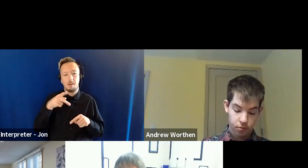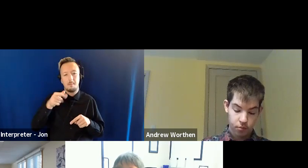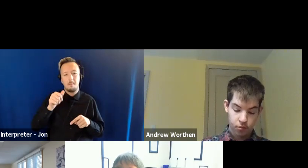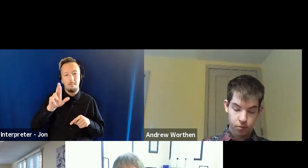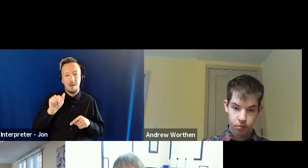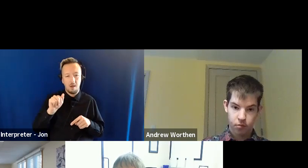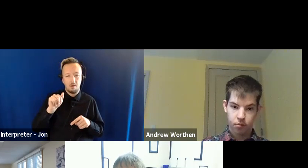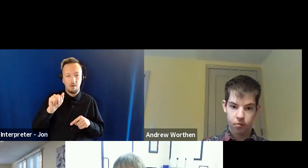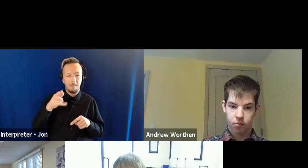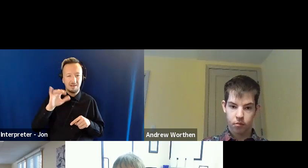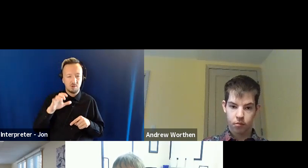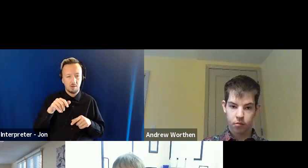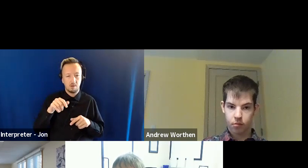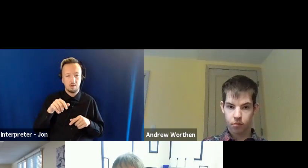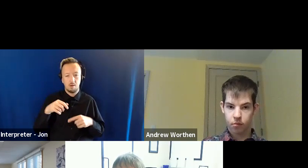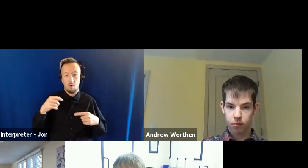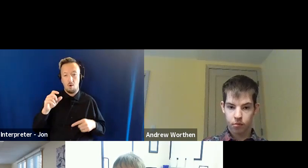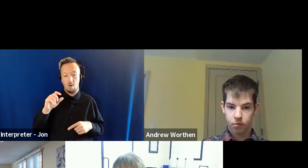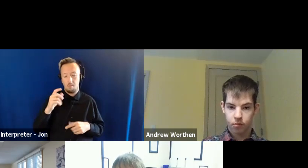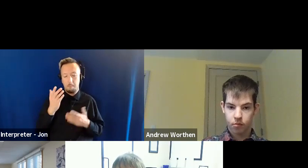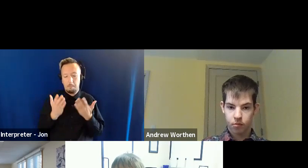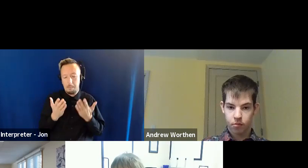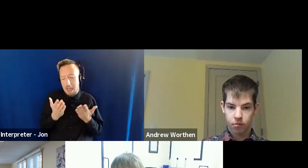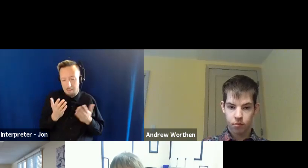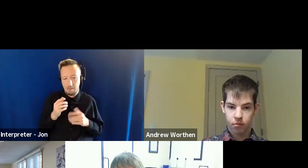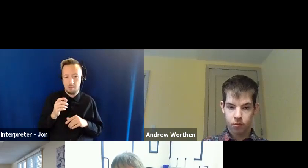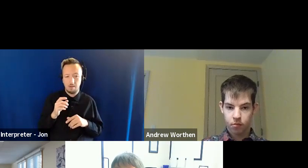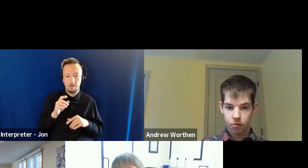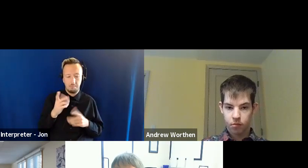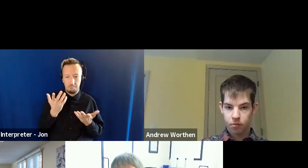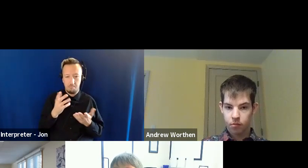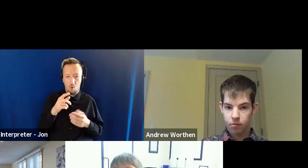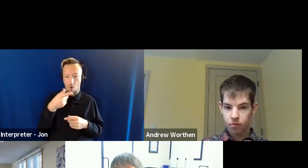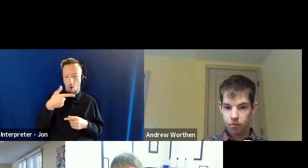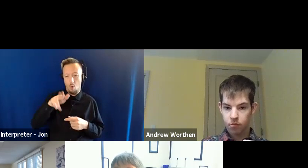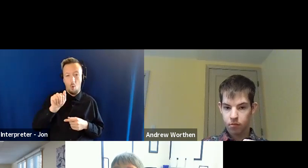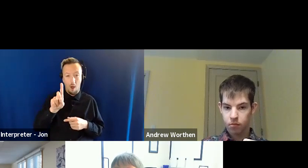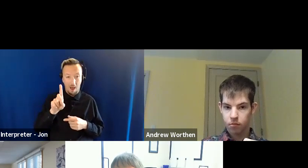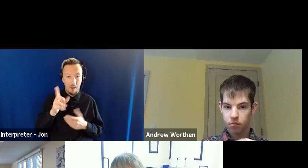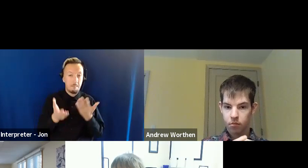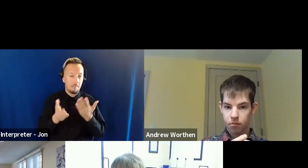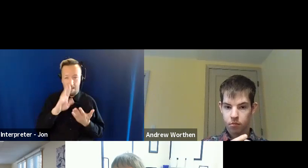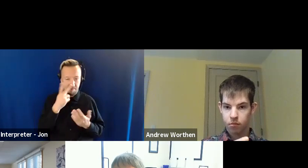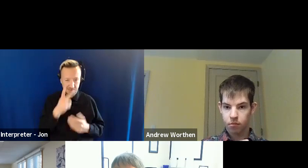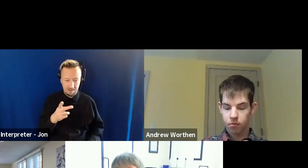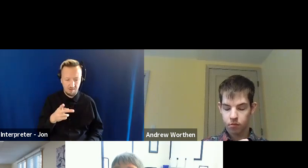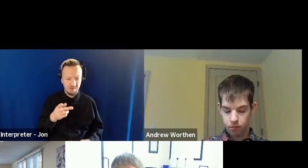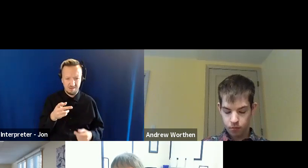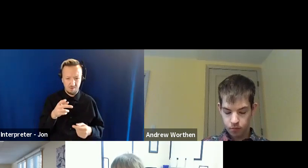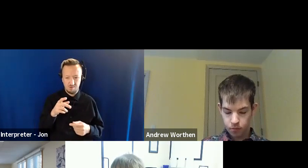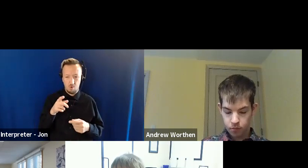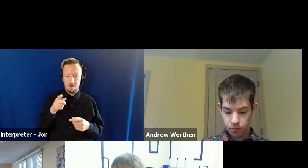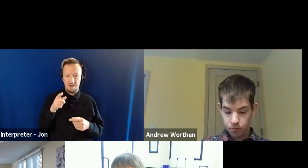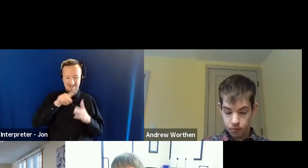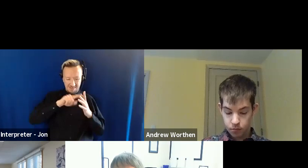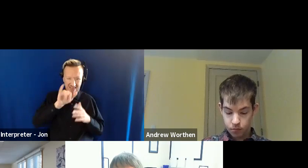quad. And it was just, it was empty. I mean, we didn't see anybody. And it was a matter of getting those curb cuts